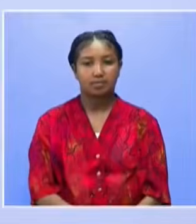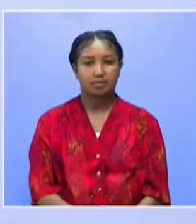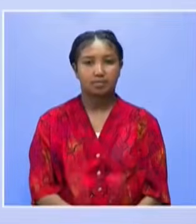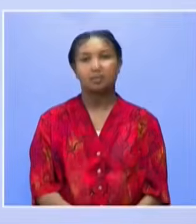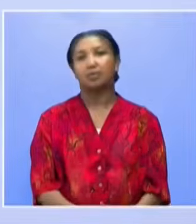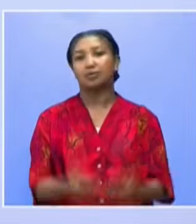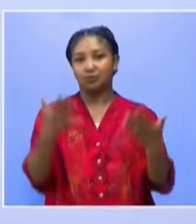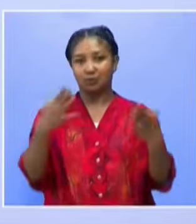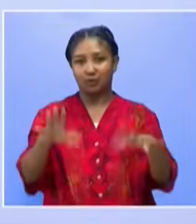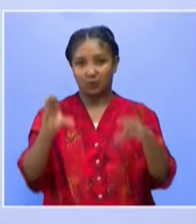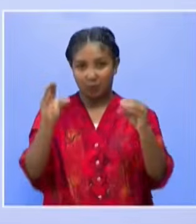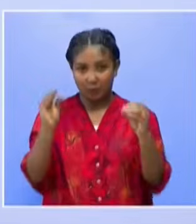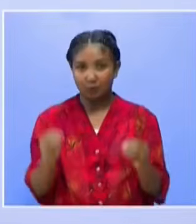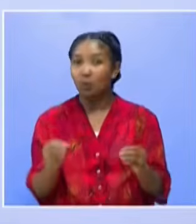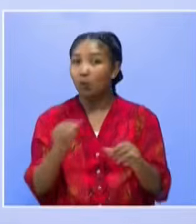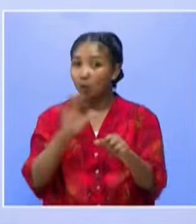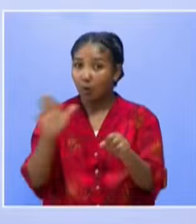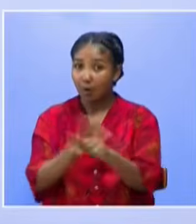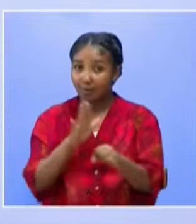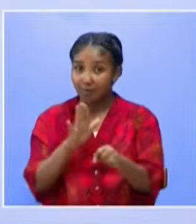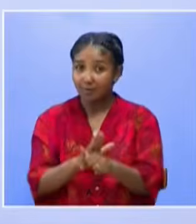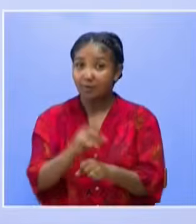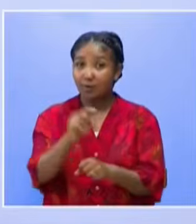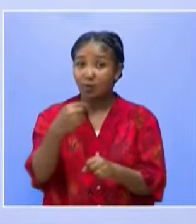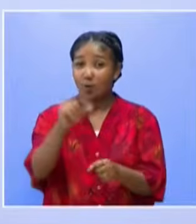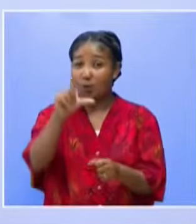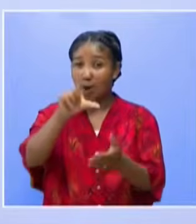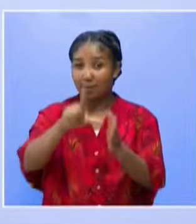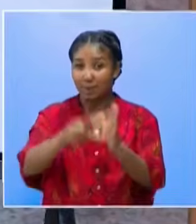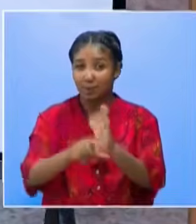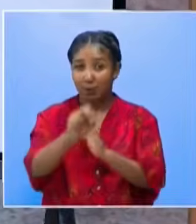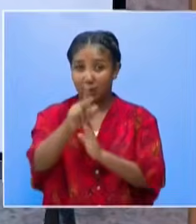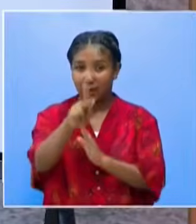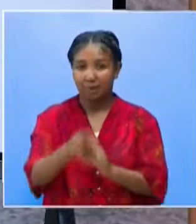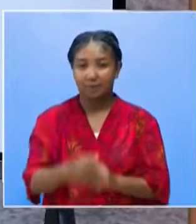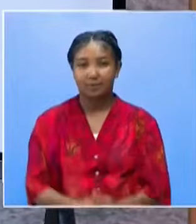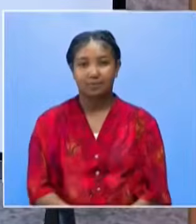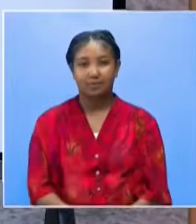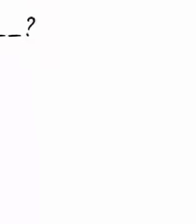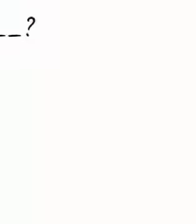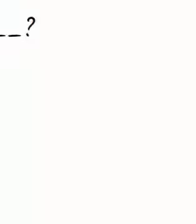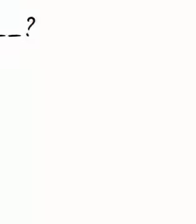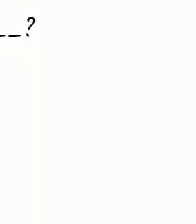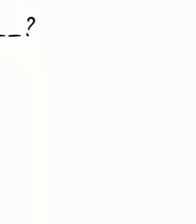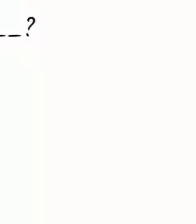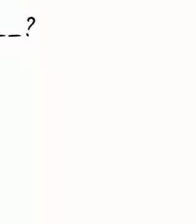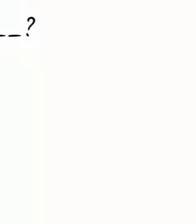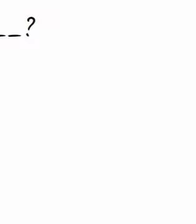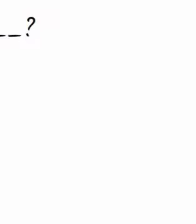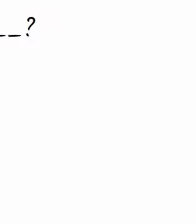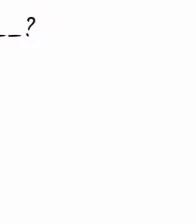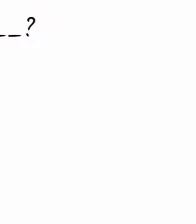That's all, student. To complete this one, you have only 1 minute. Do it, okay?